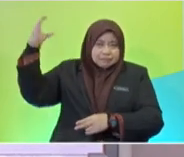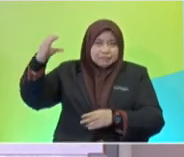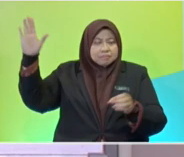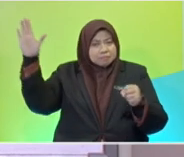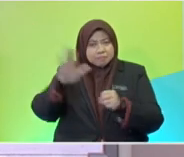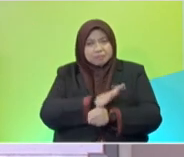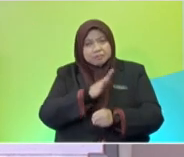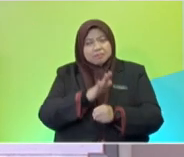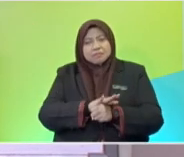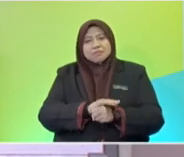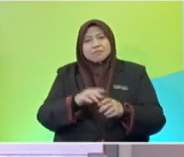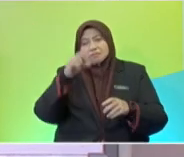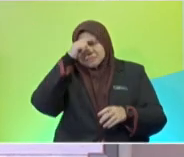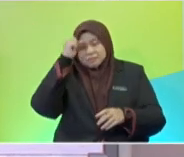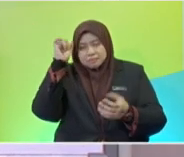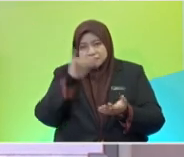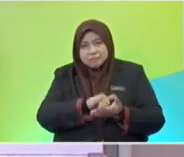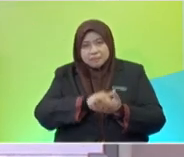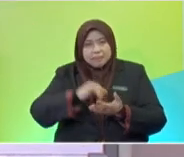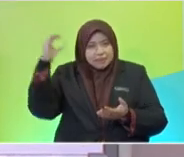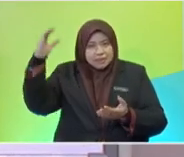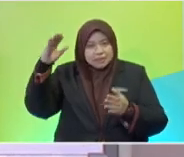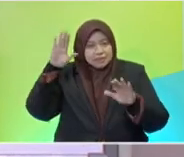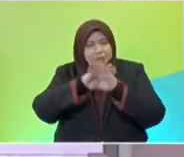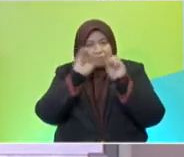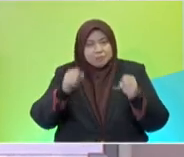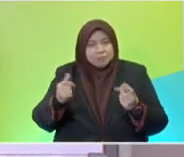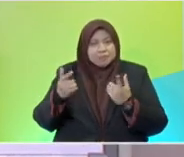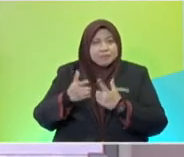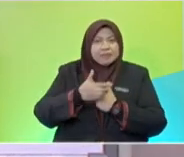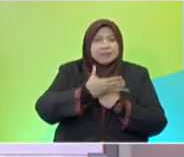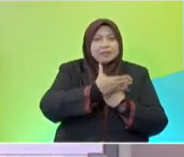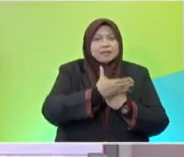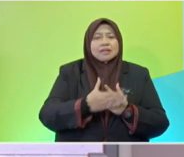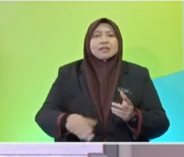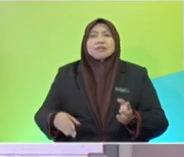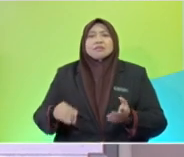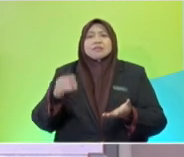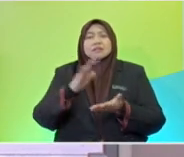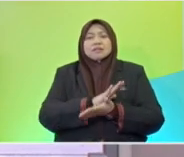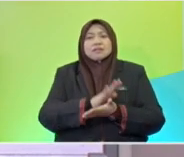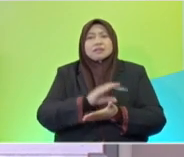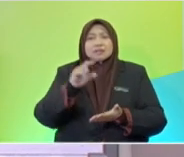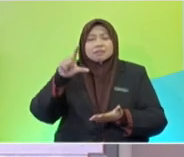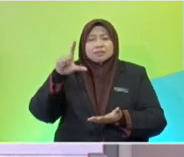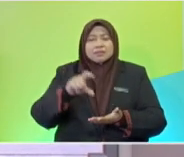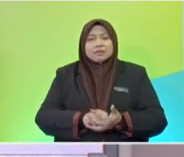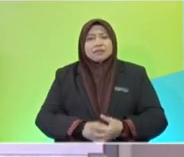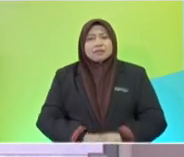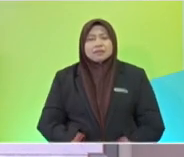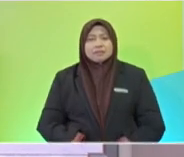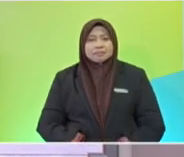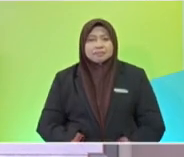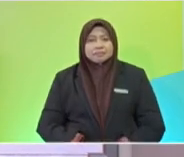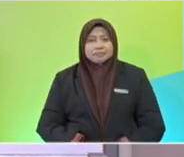why no light can pass through that thick paper and the shadow form will be very clear. Very dark, black